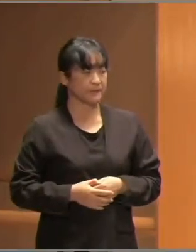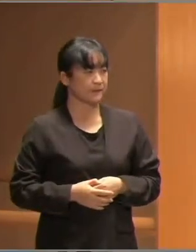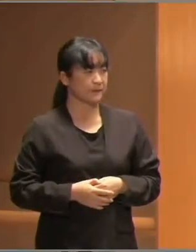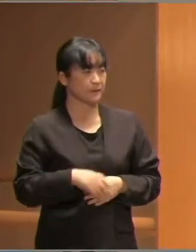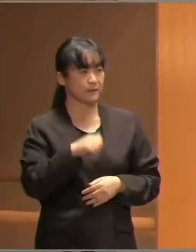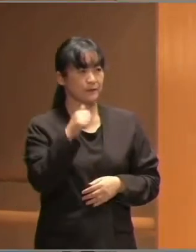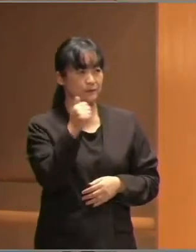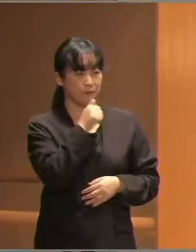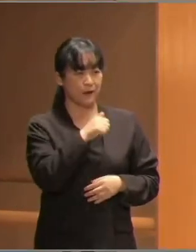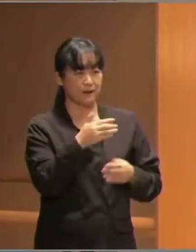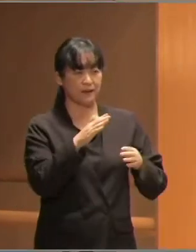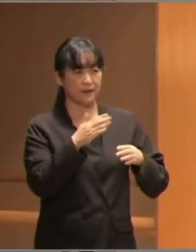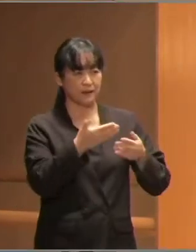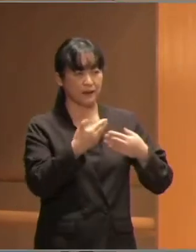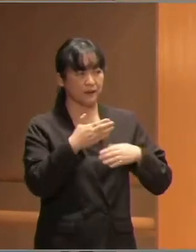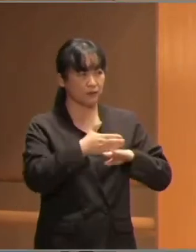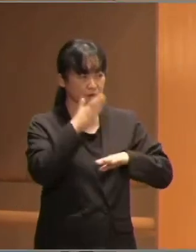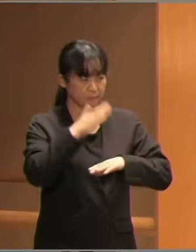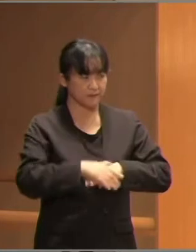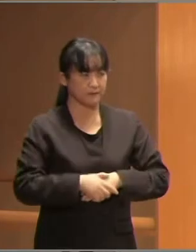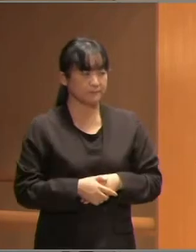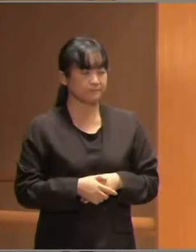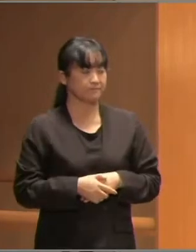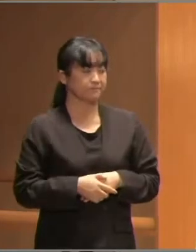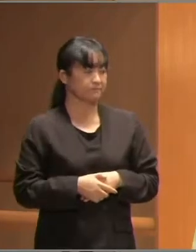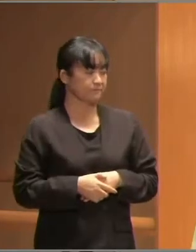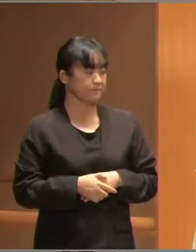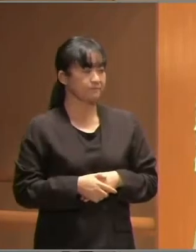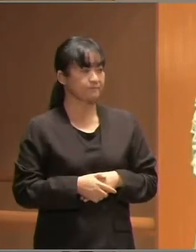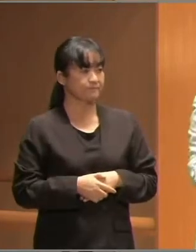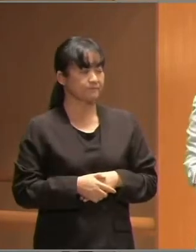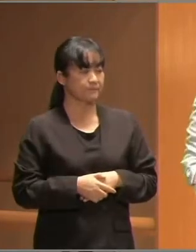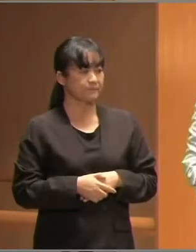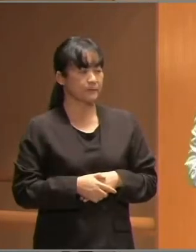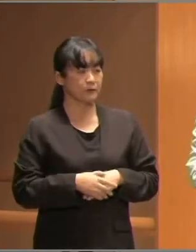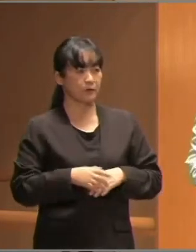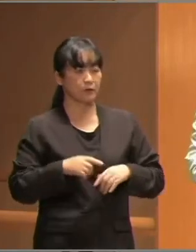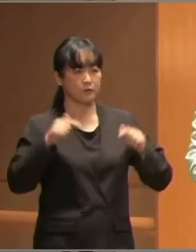Thank you very much for your kind introduction.